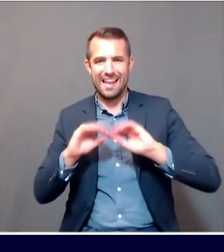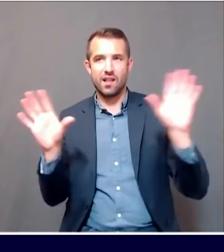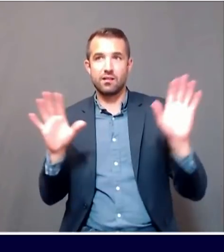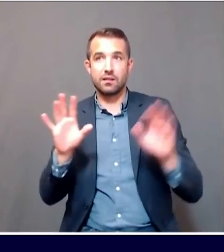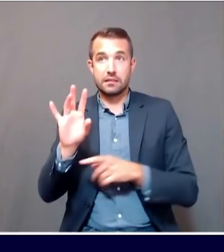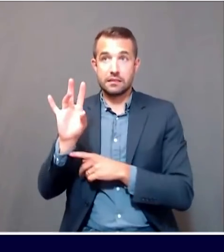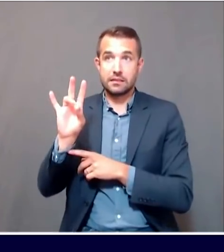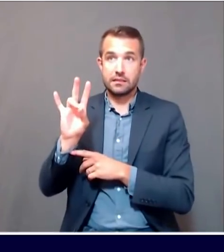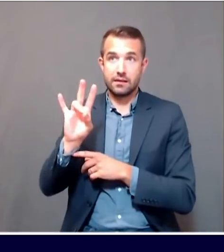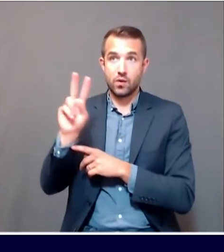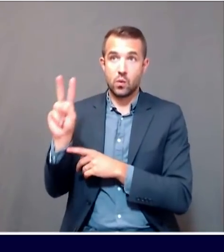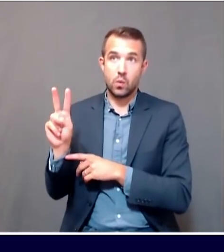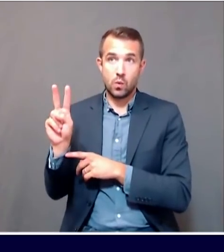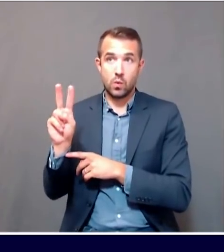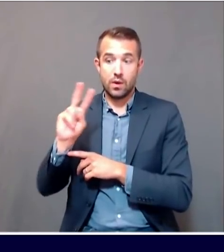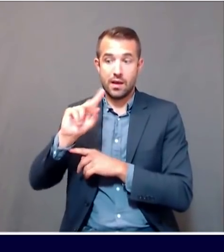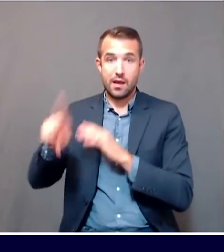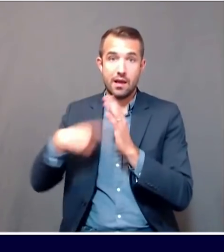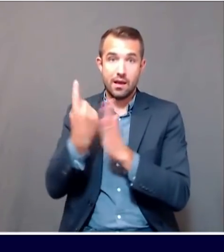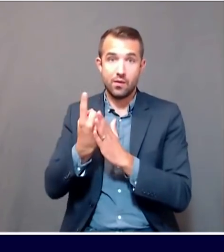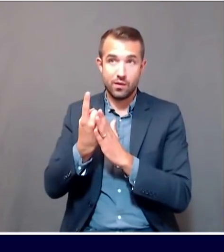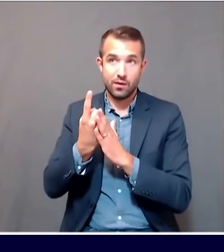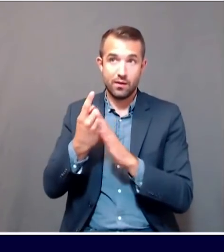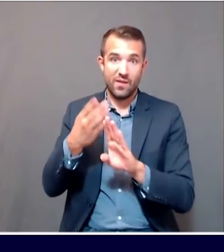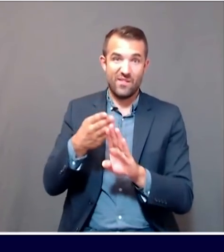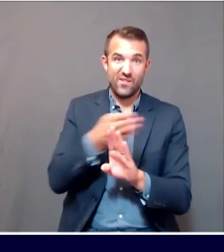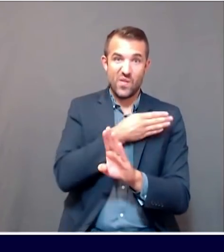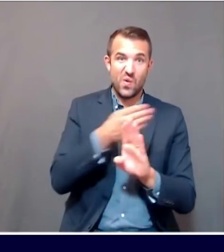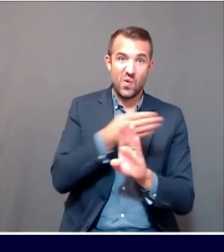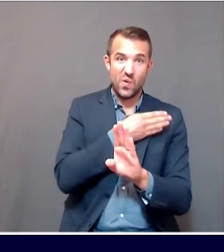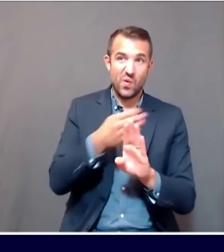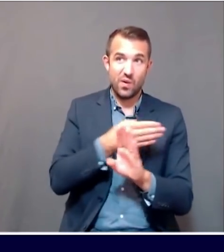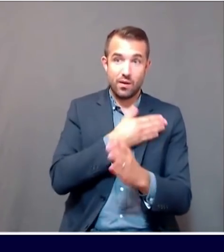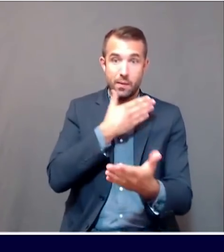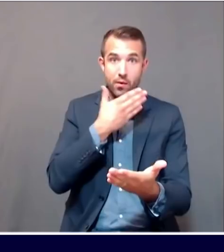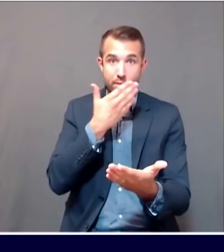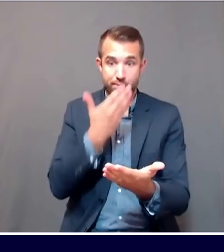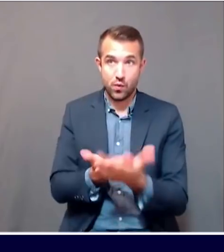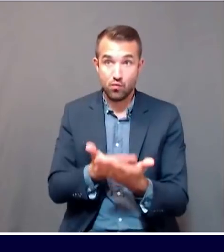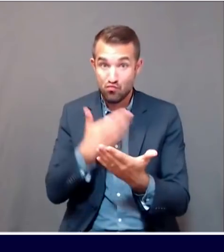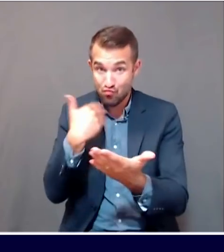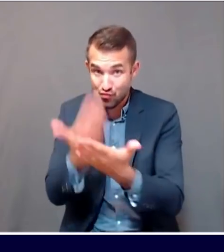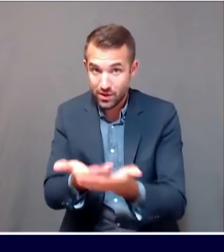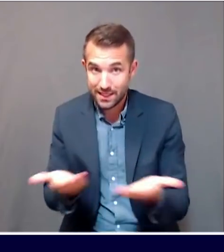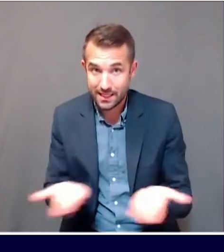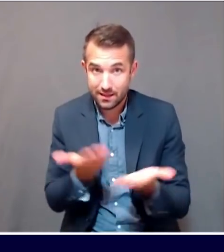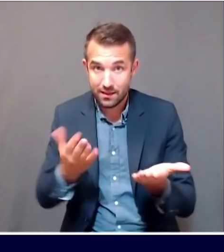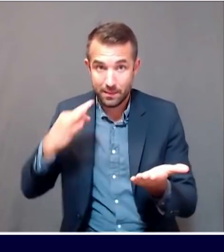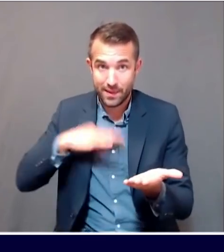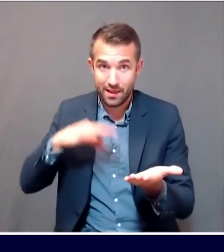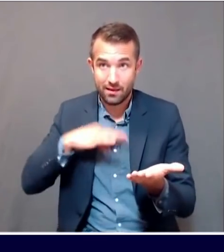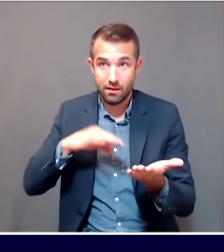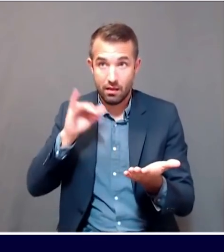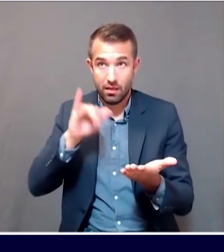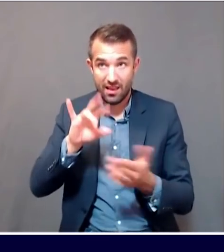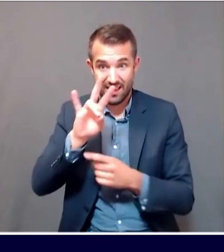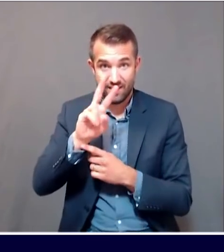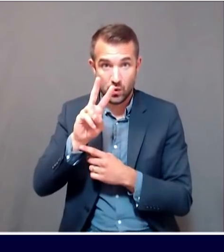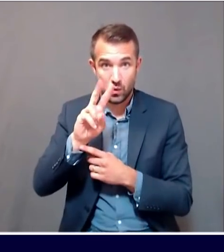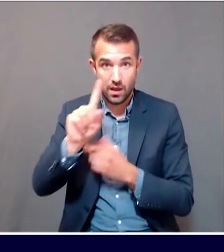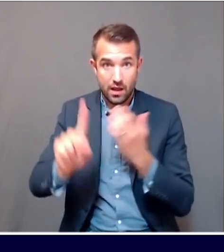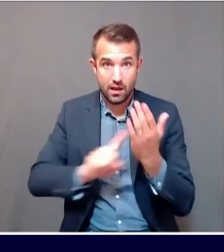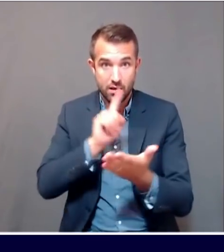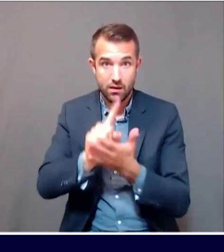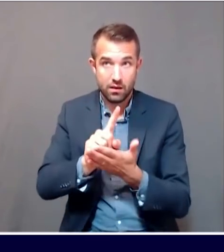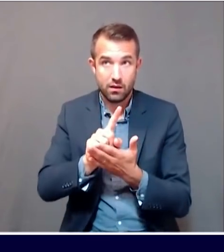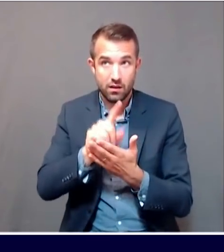72-hour number for visitors getting a test before they come. that 72 hours refers to you